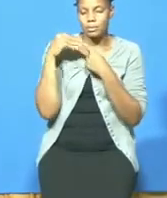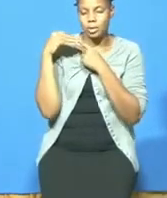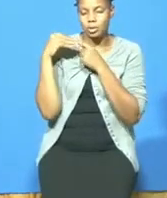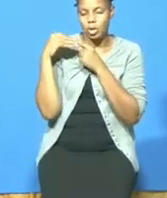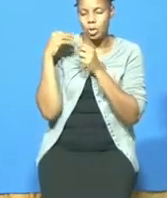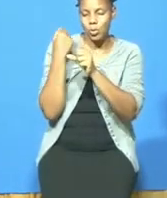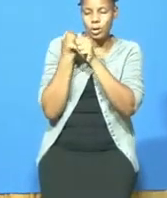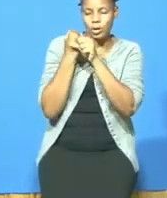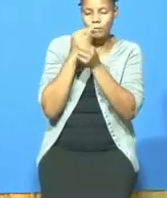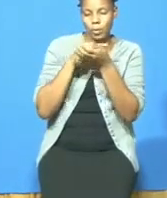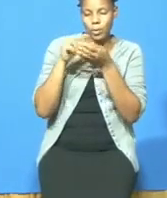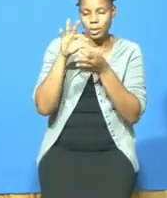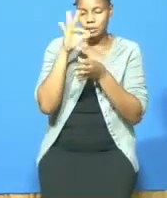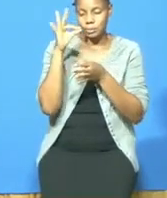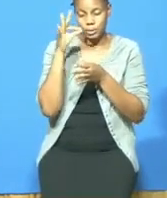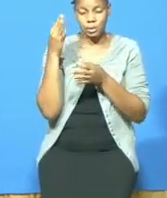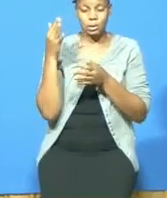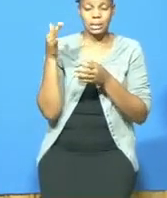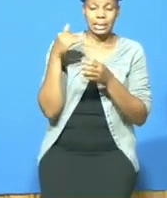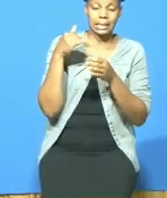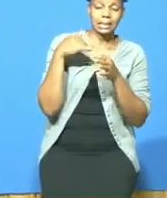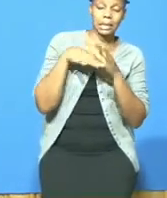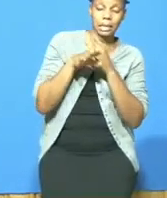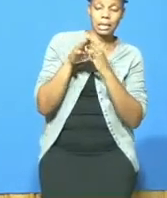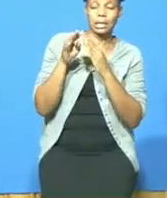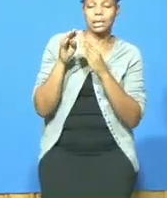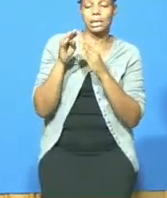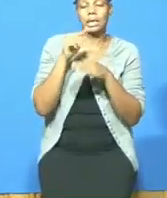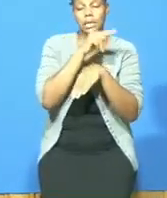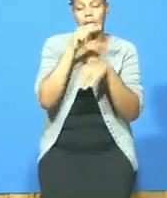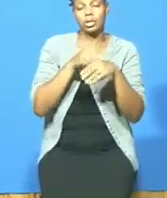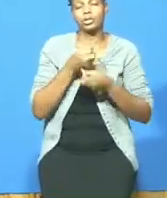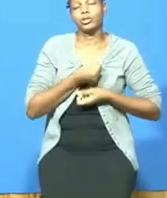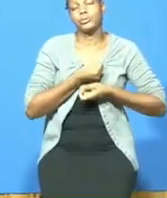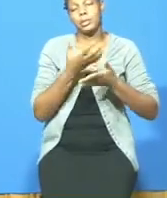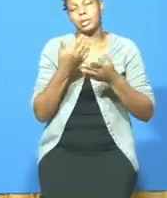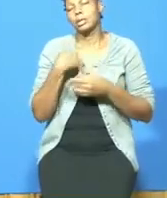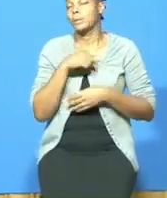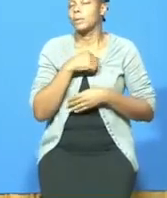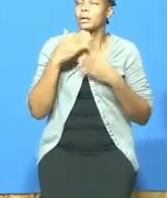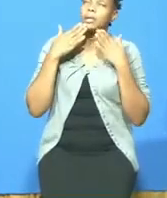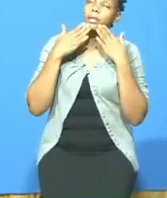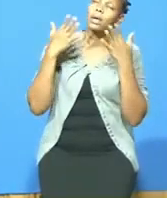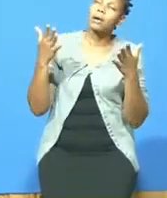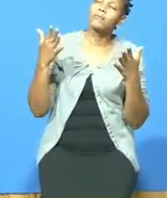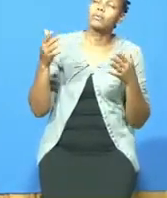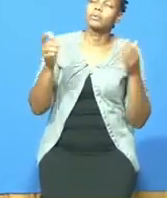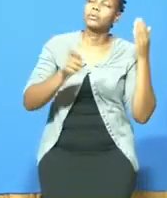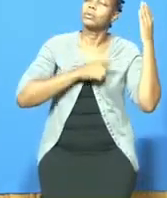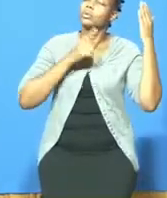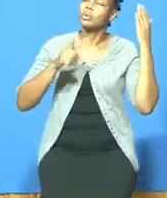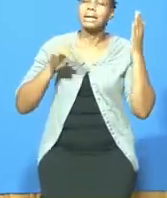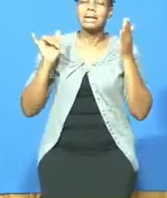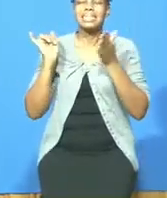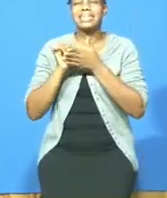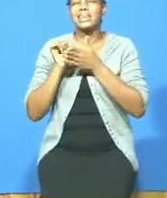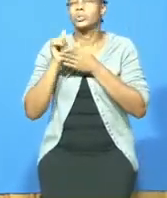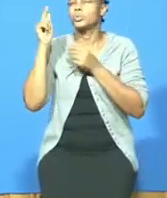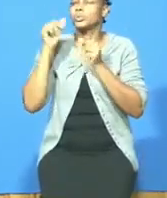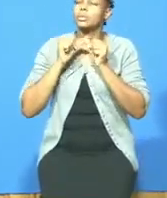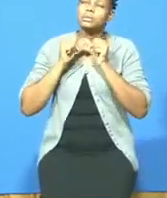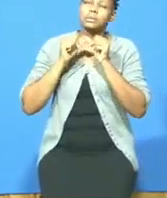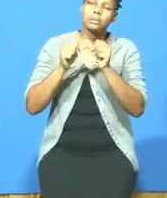Holy Spirit in Nature Speaks. We are thankful, Lord, that you continue